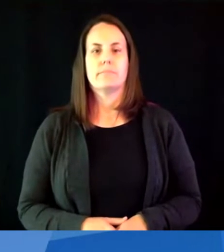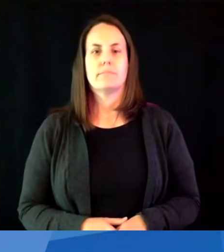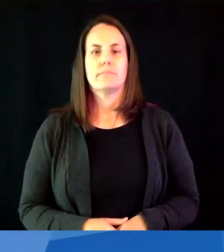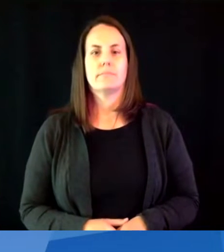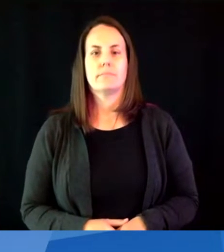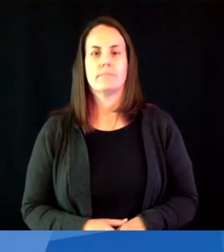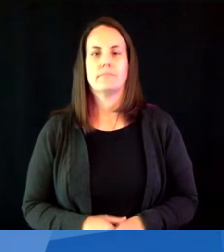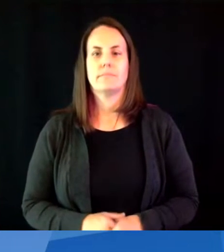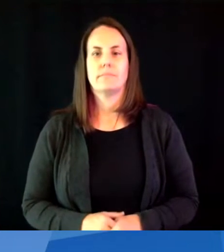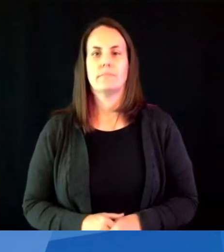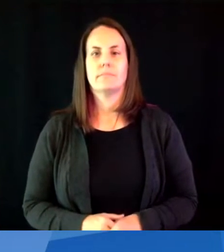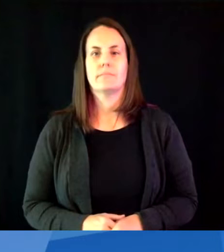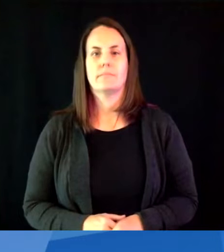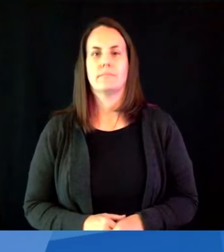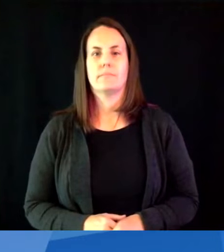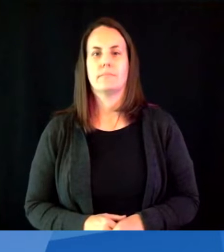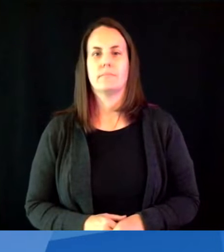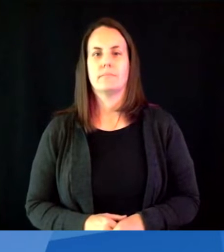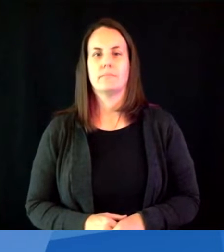Shemaine Mills.